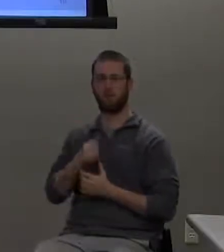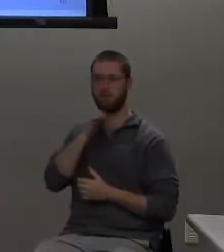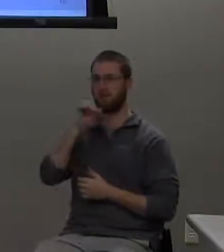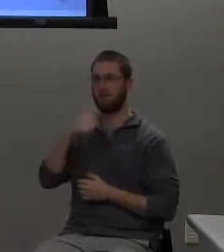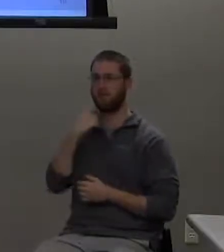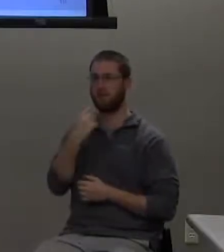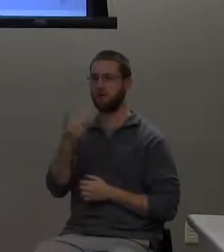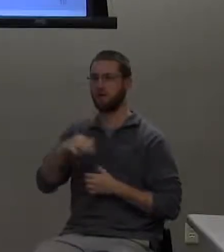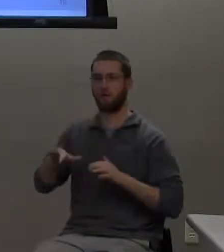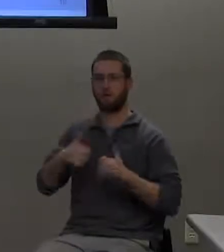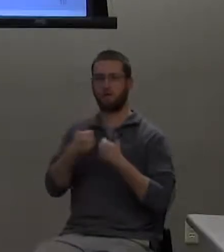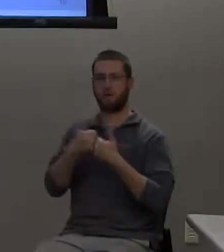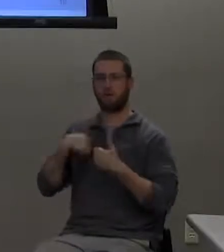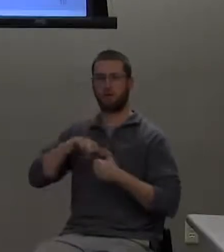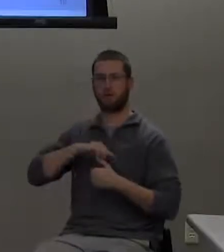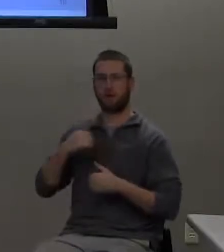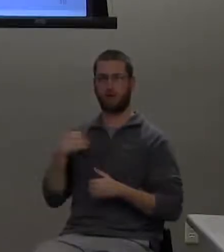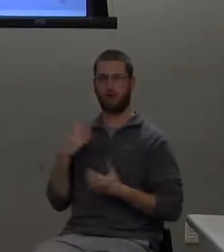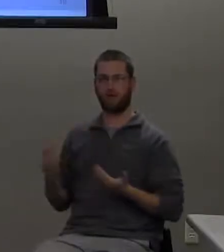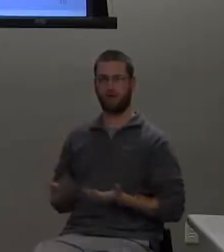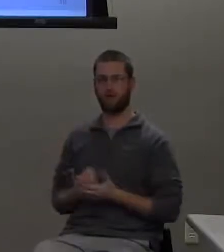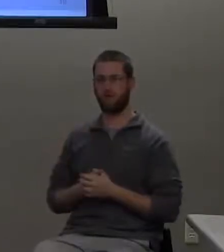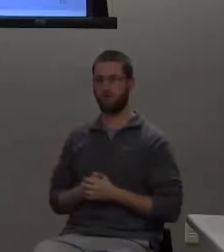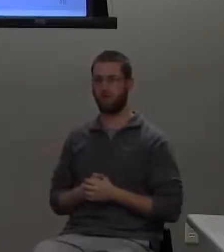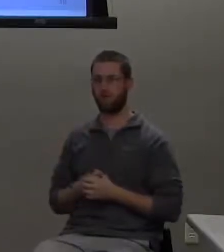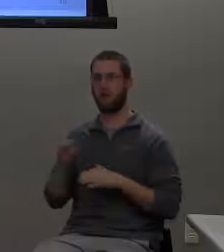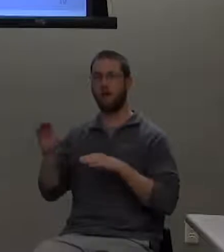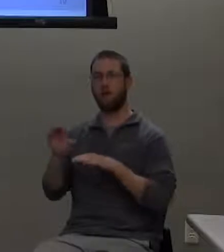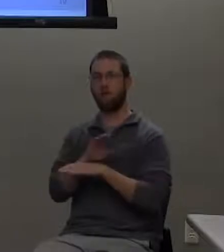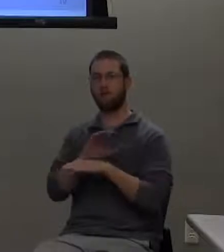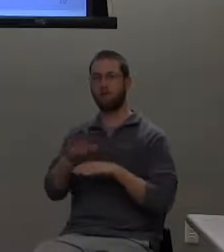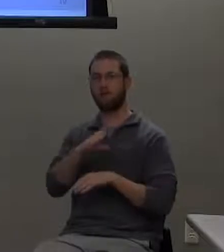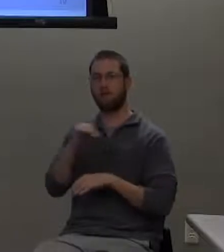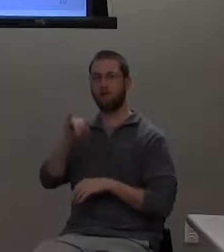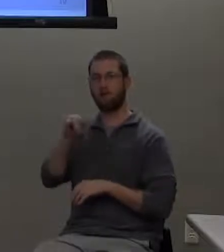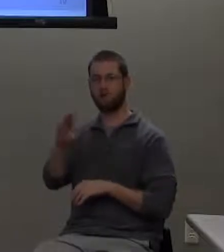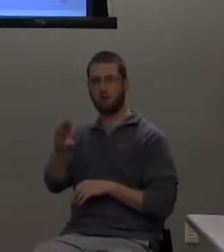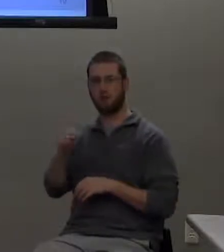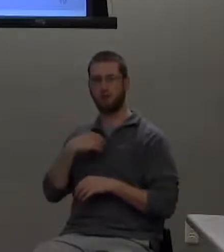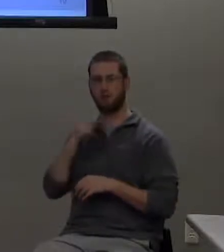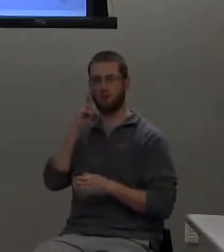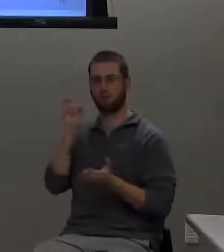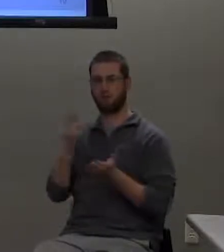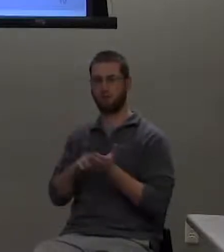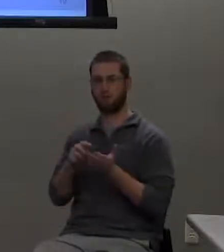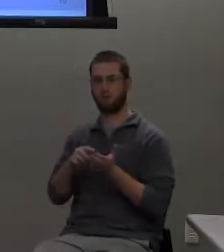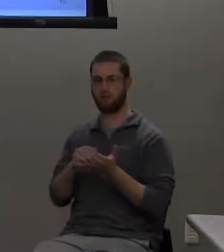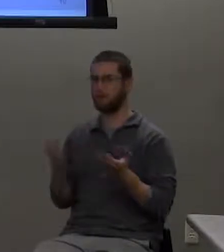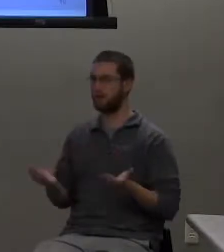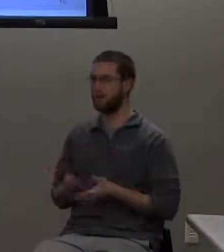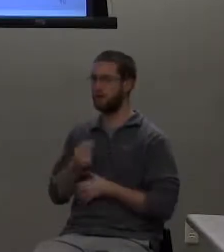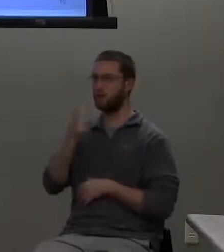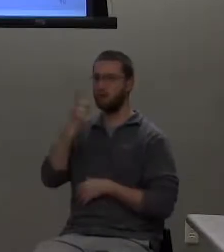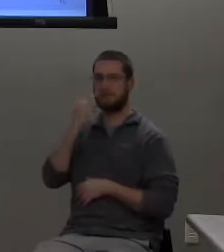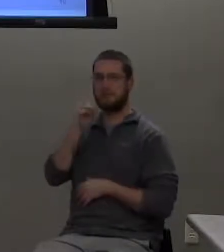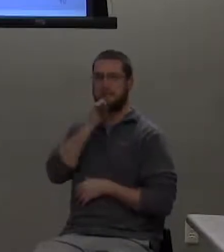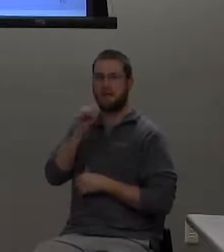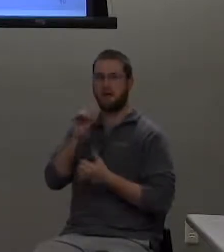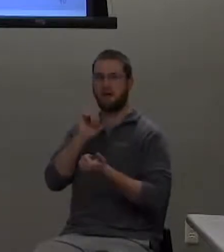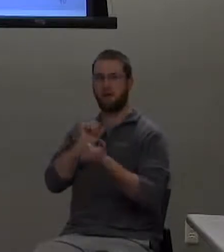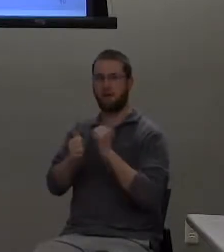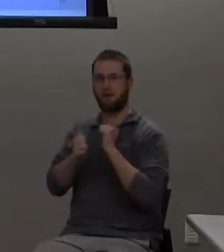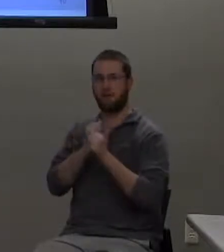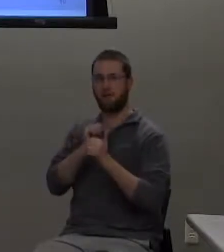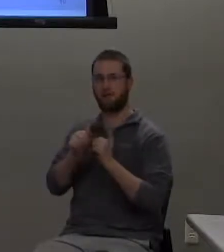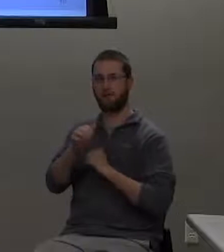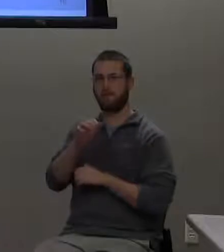that. Business and jobs, the real big takeaway from here is you can see how non-competitive the